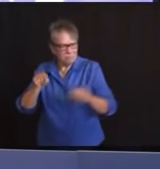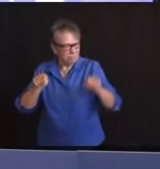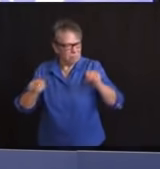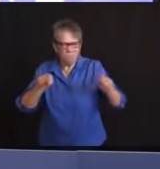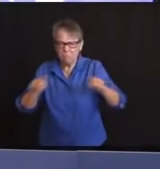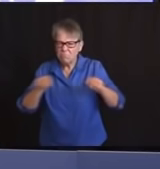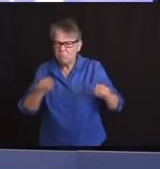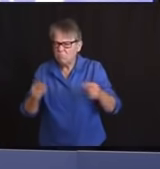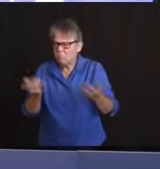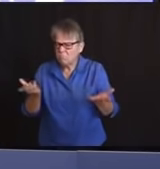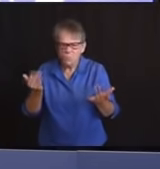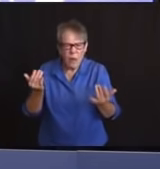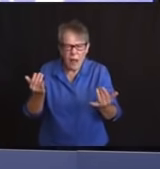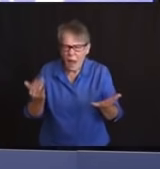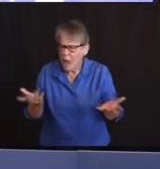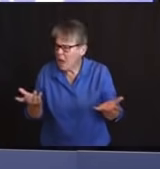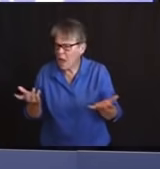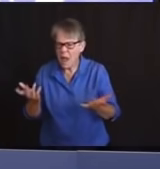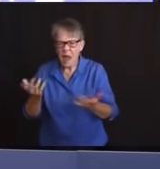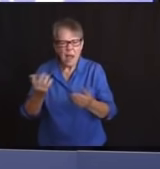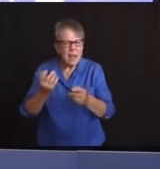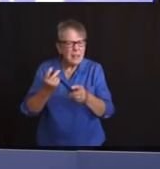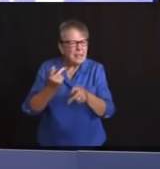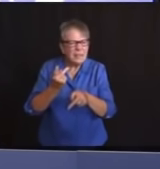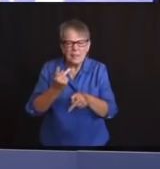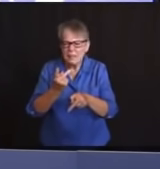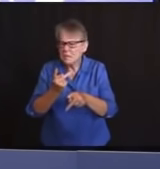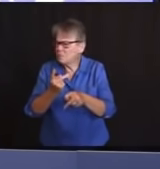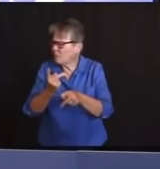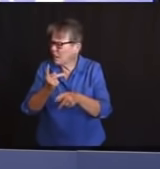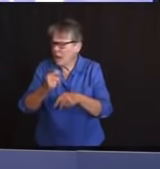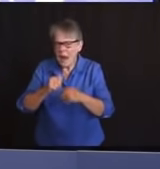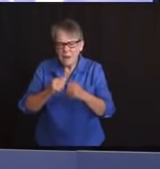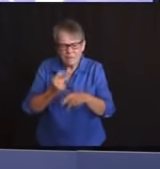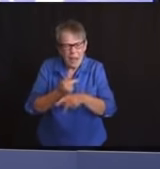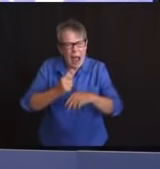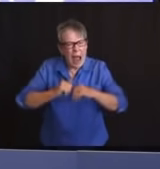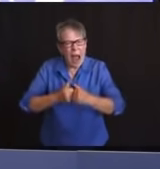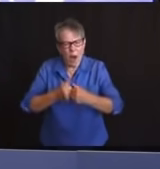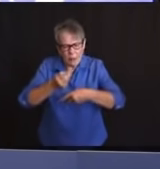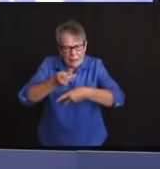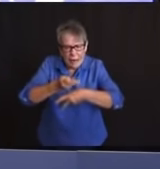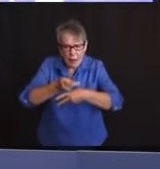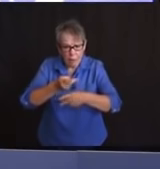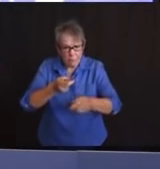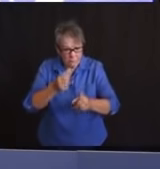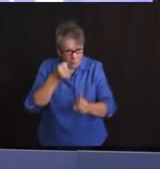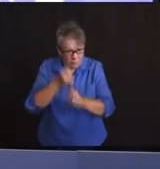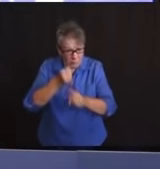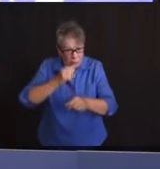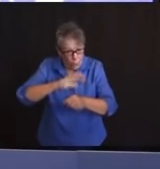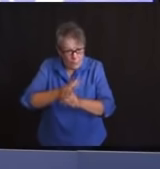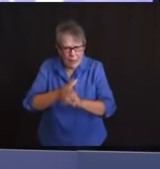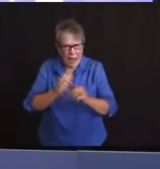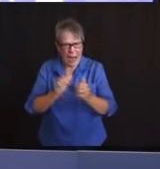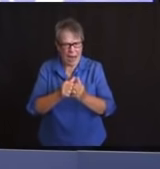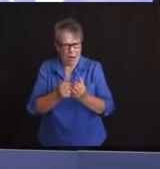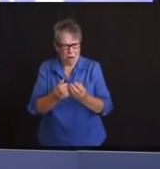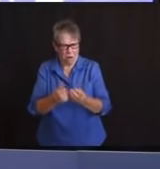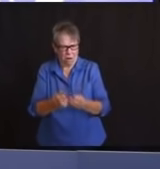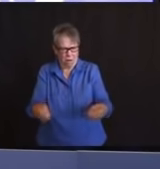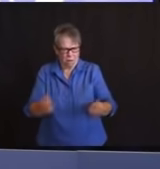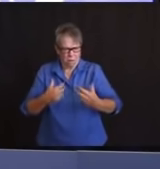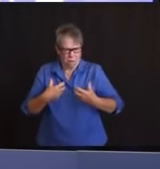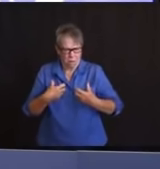years. However, since this is a novel virus that we are still learning about, the severity of illness in some patients led